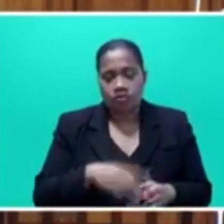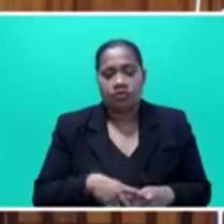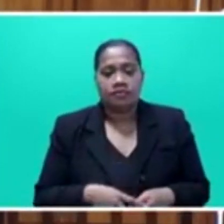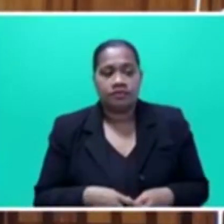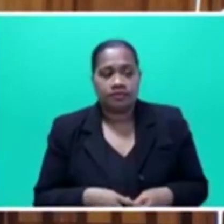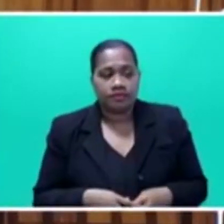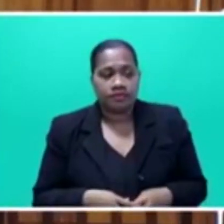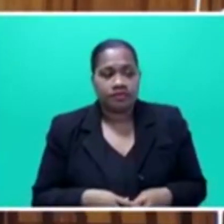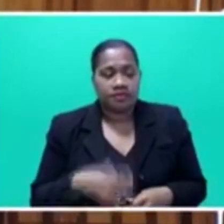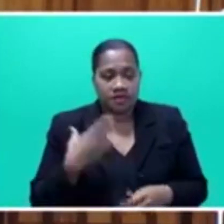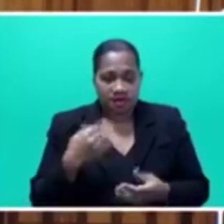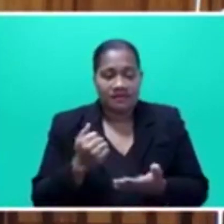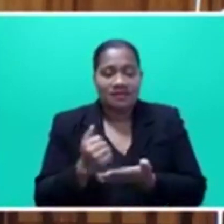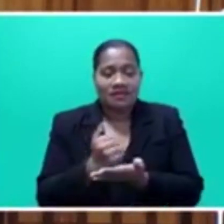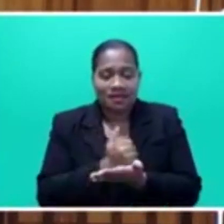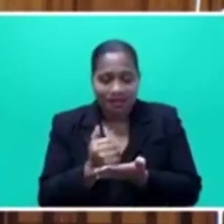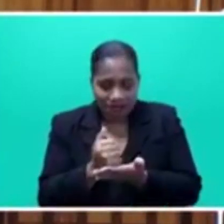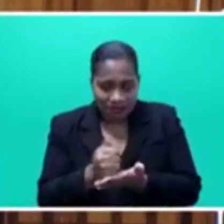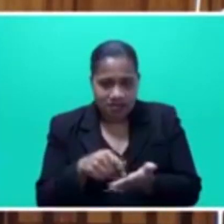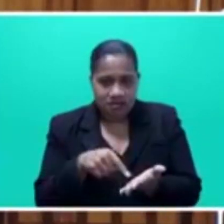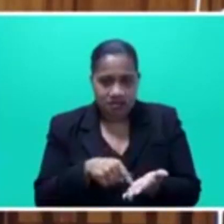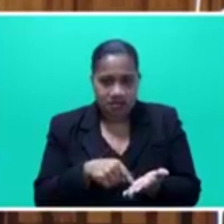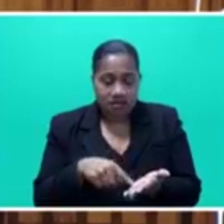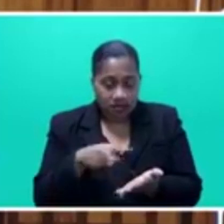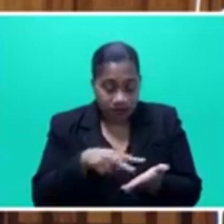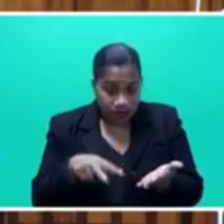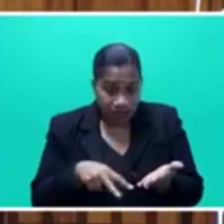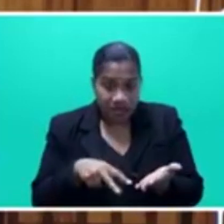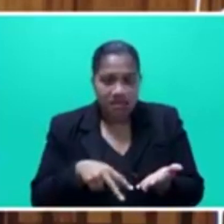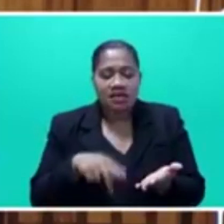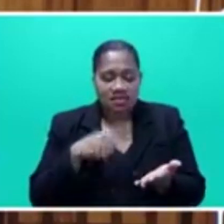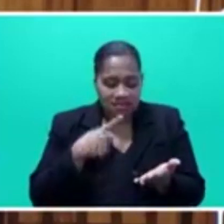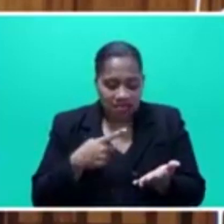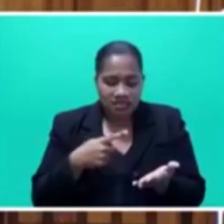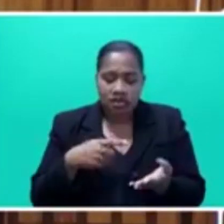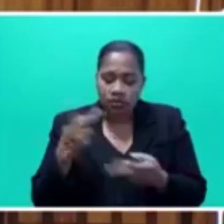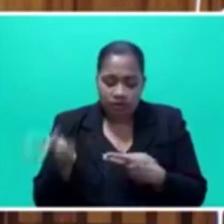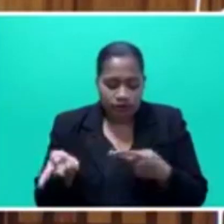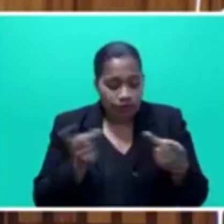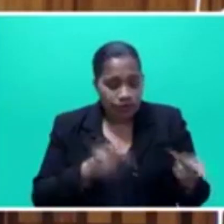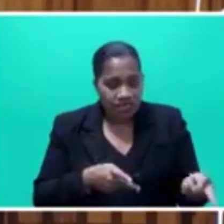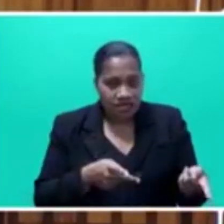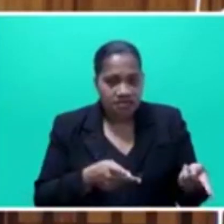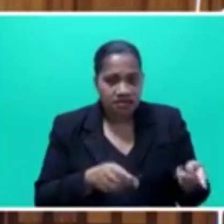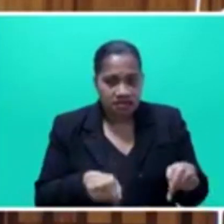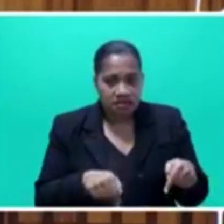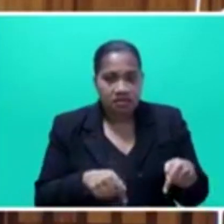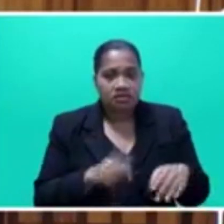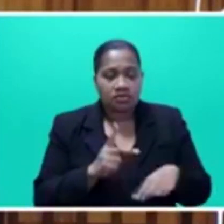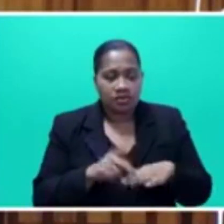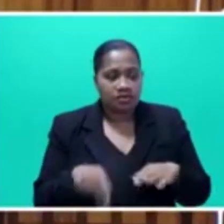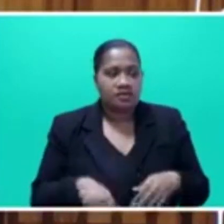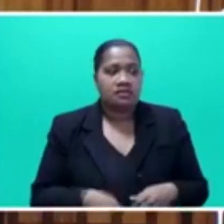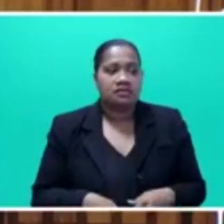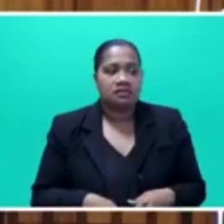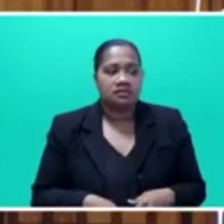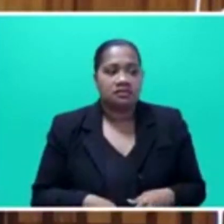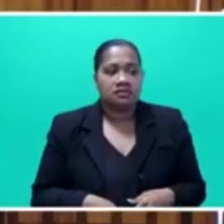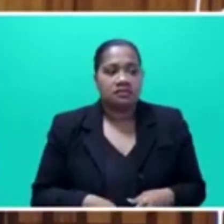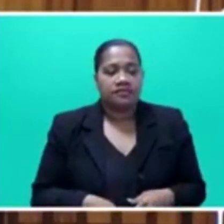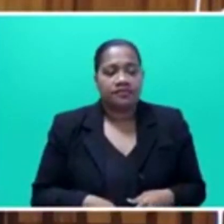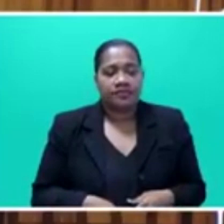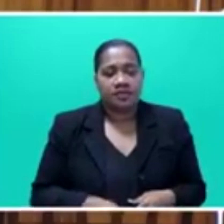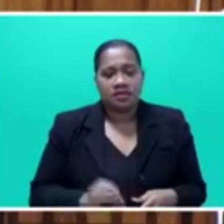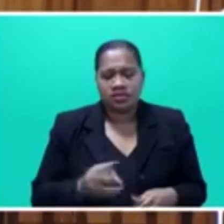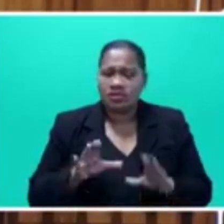Fund Act. If you read the Act, it says we have to present it to Parliament. This Parliament has already debated on 2 such reports. The committee has already done